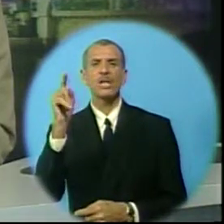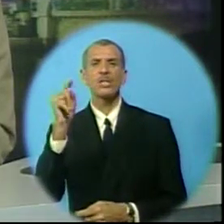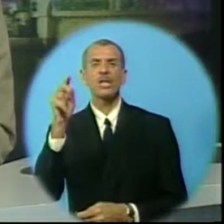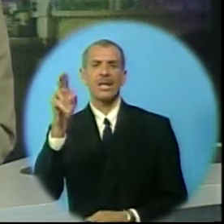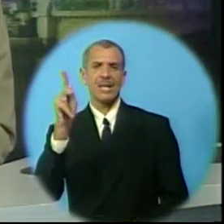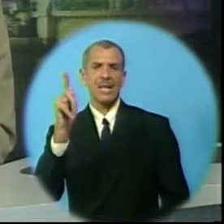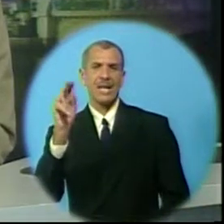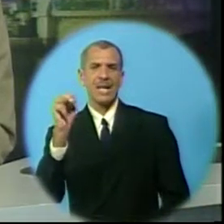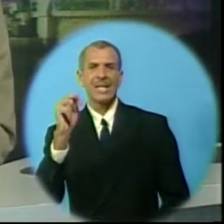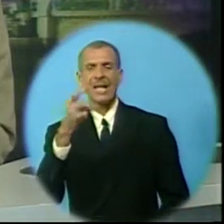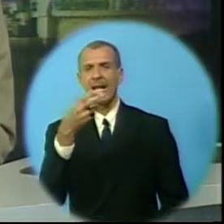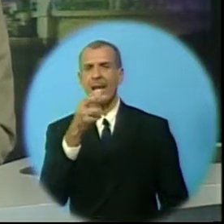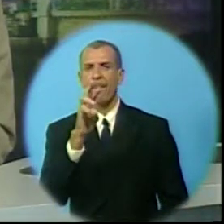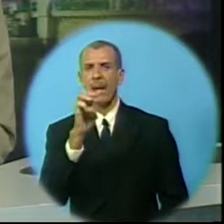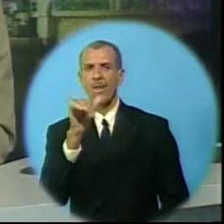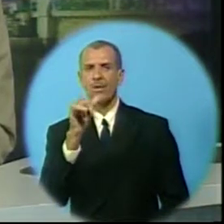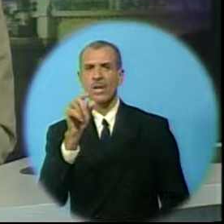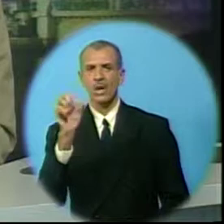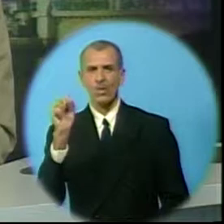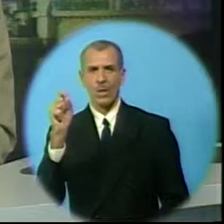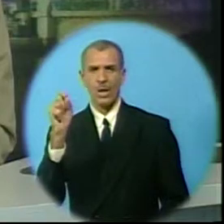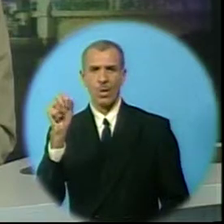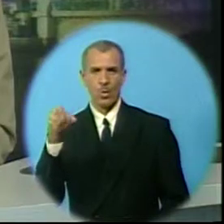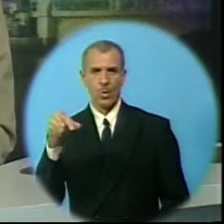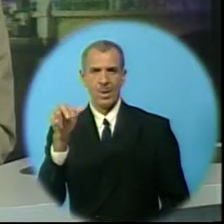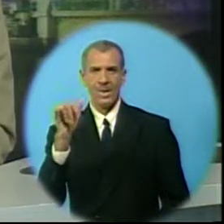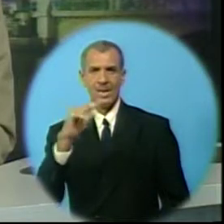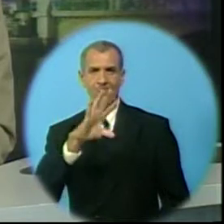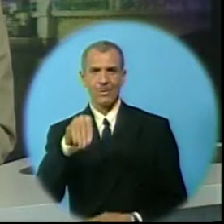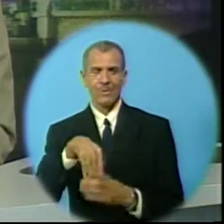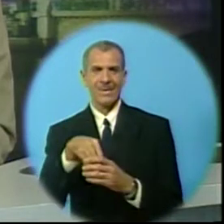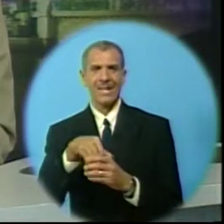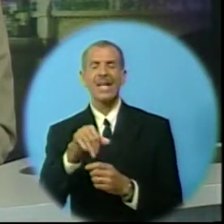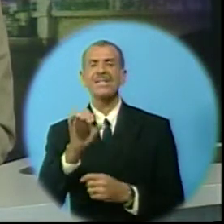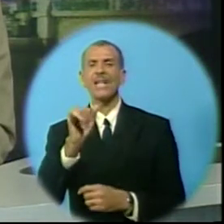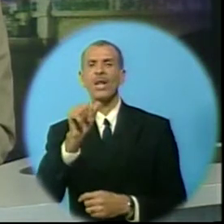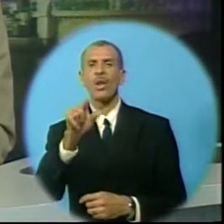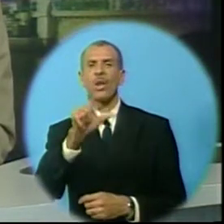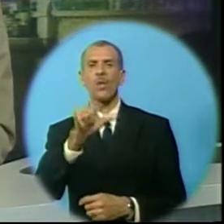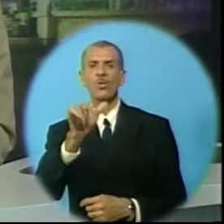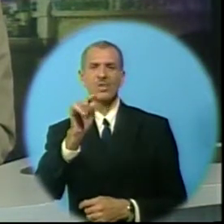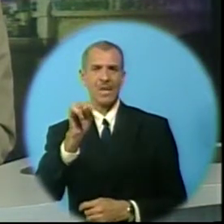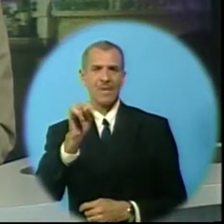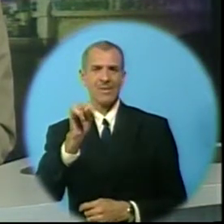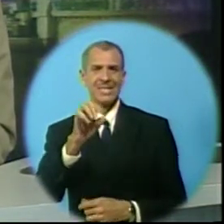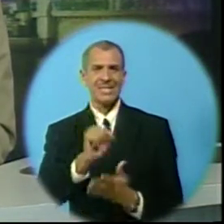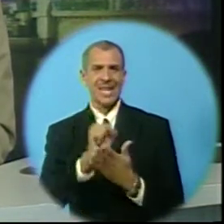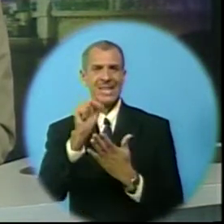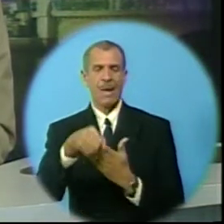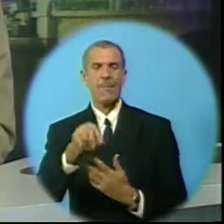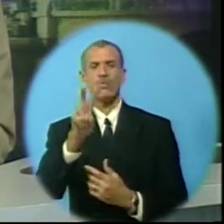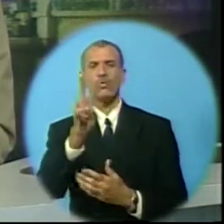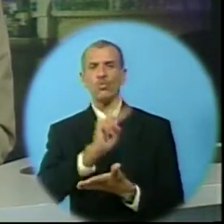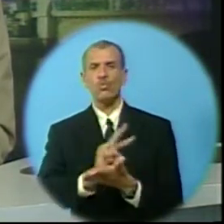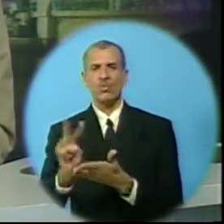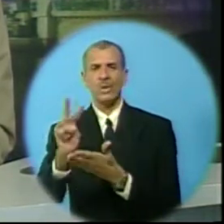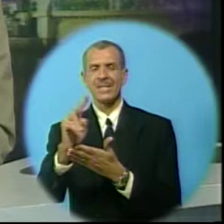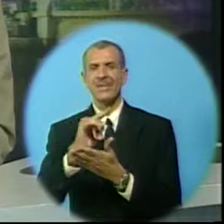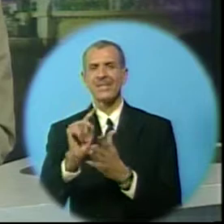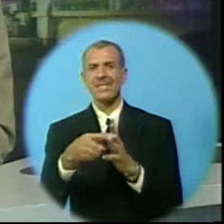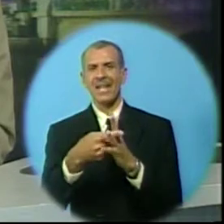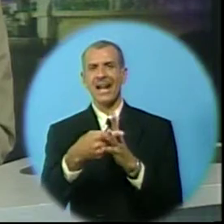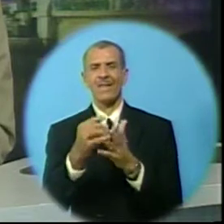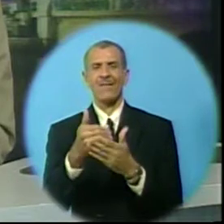Knight, Hayley Matthews and Shaquana Quinton, will be encamped in St. Lucia from late September for 2 weeks prior to the start of